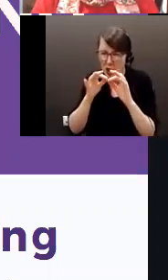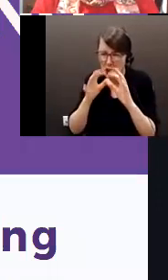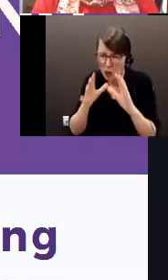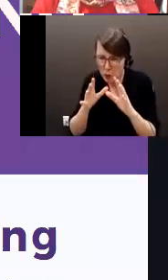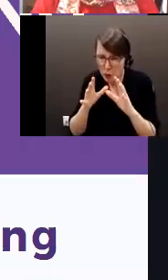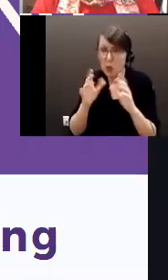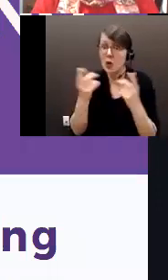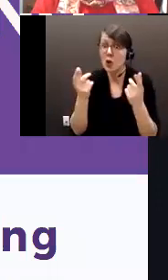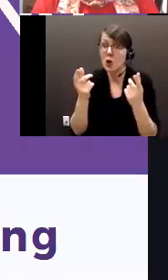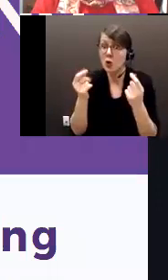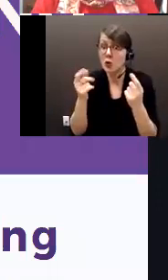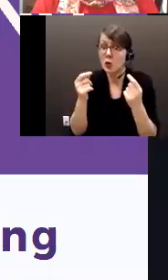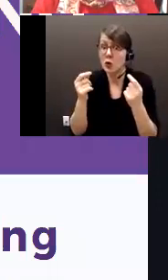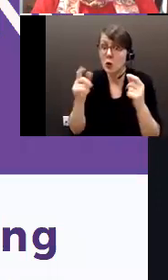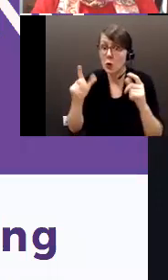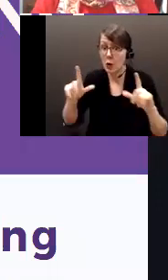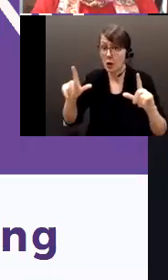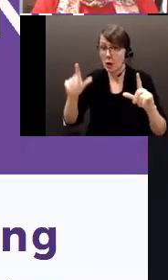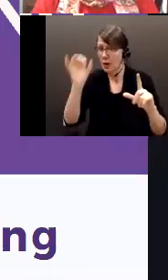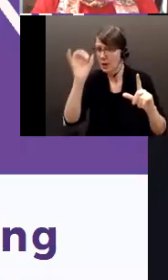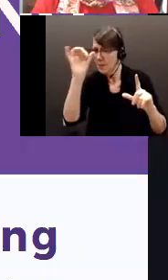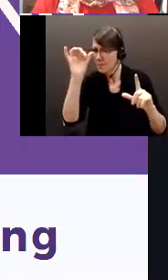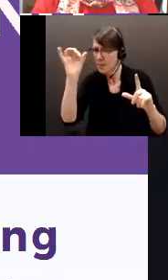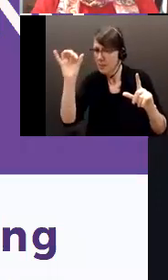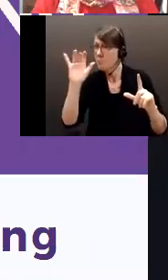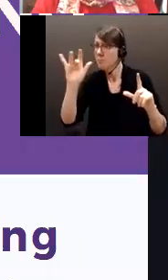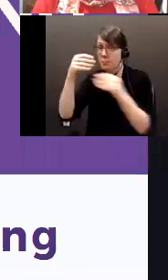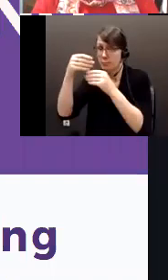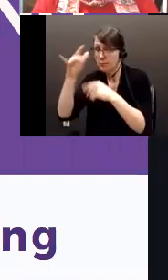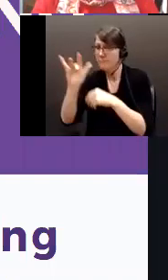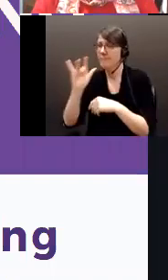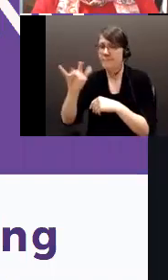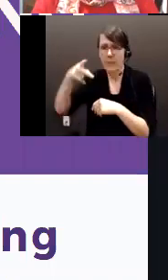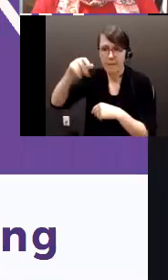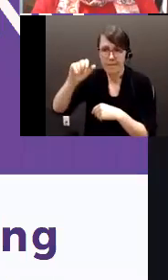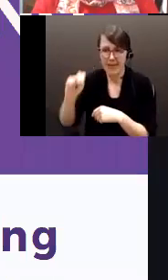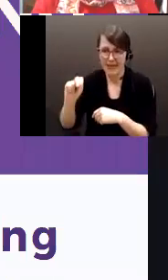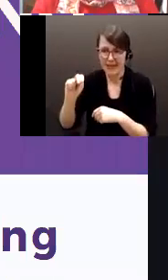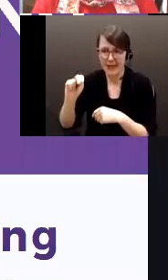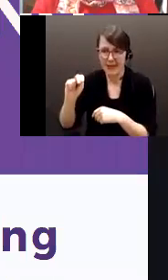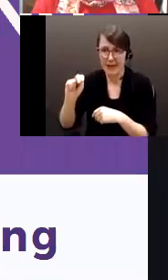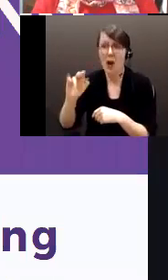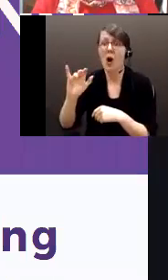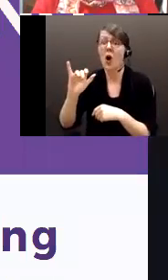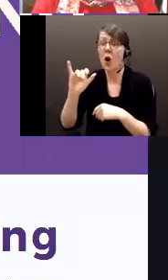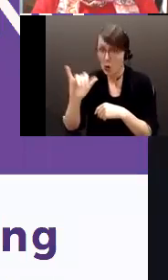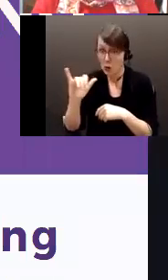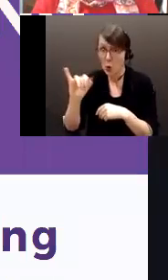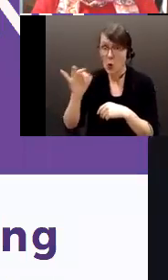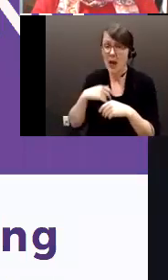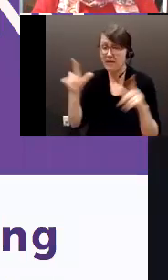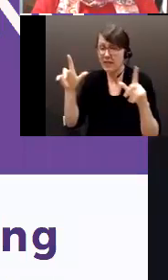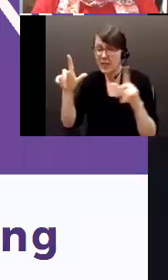them so their image is large throughout the whole webinar. And if you need to make the video bigger or vice versa,